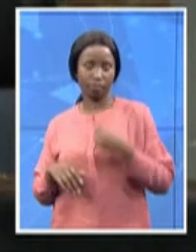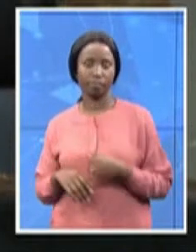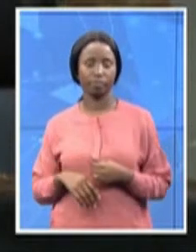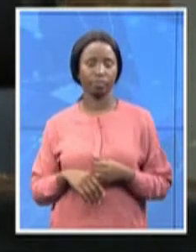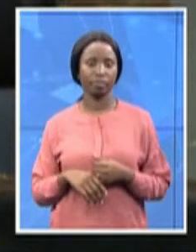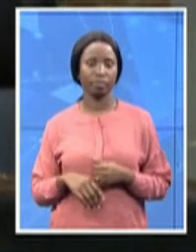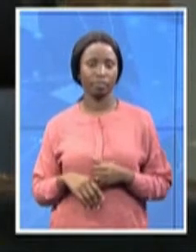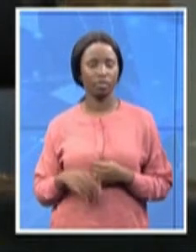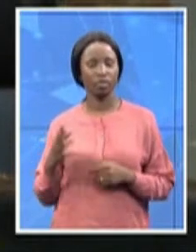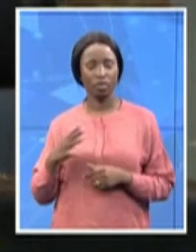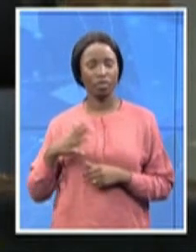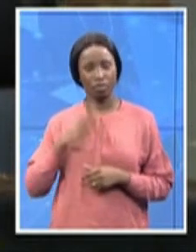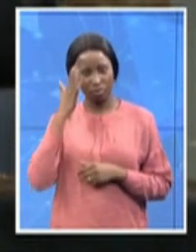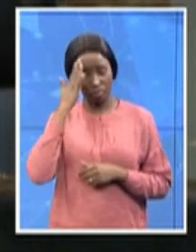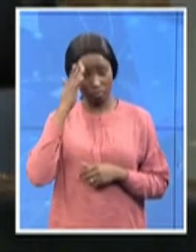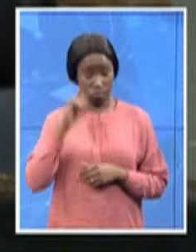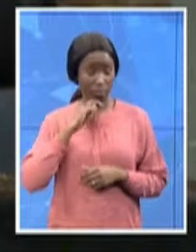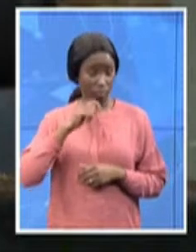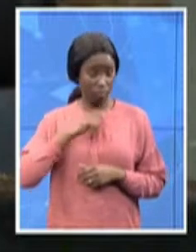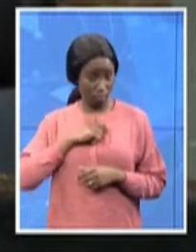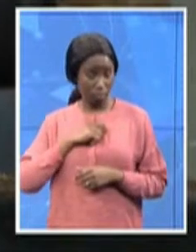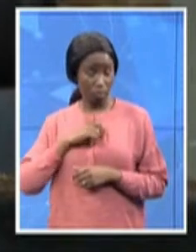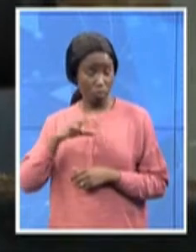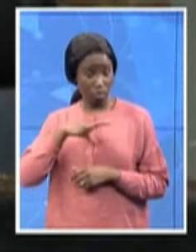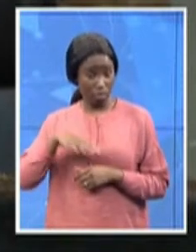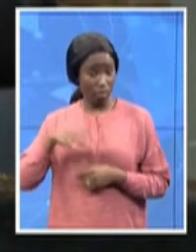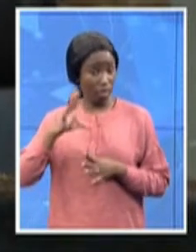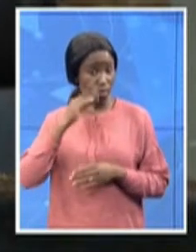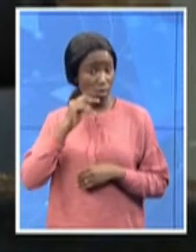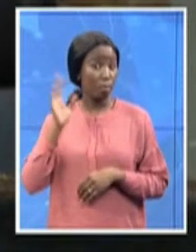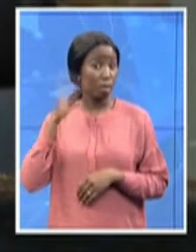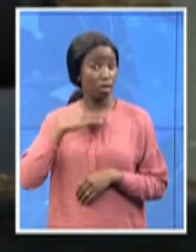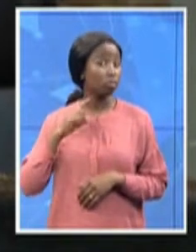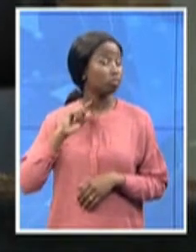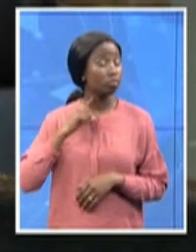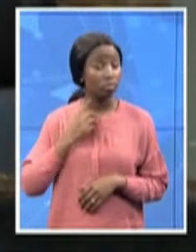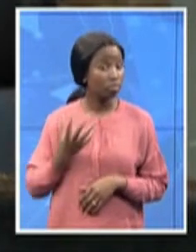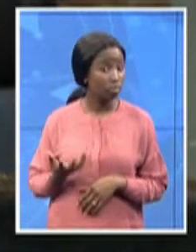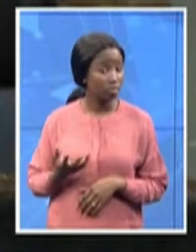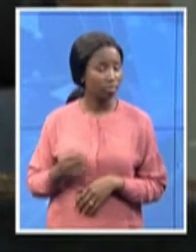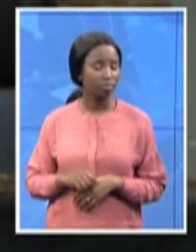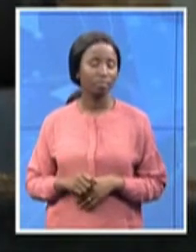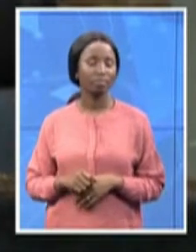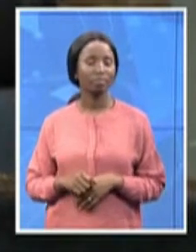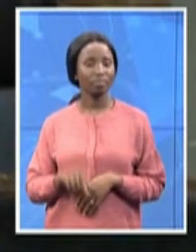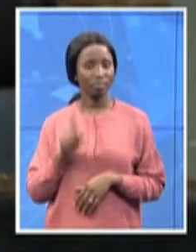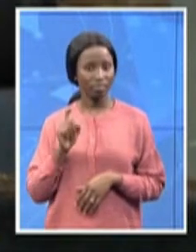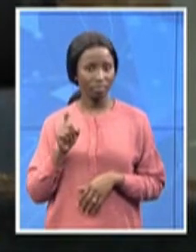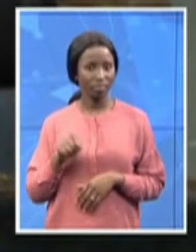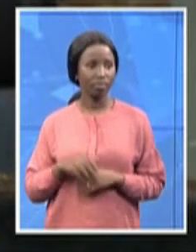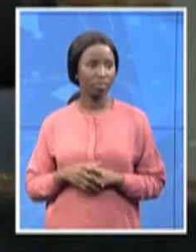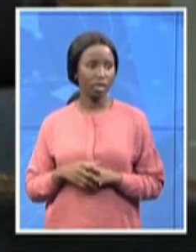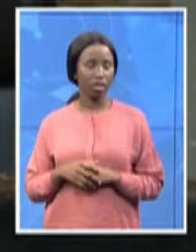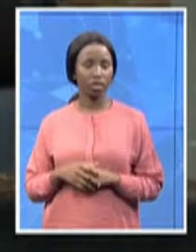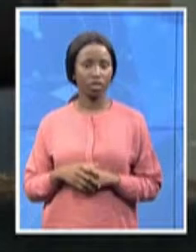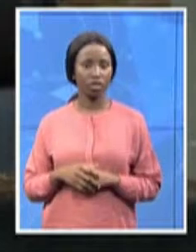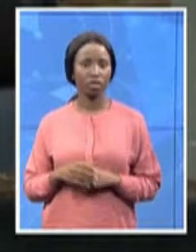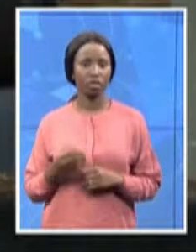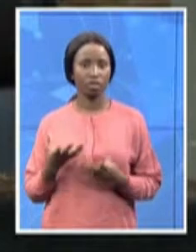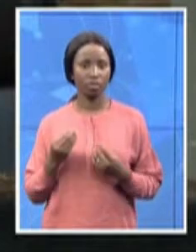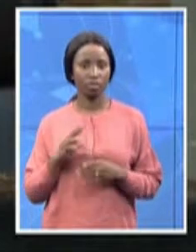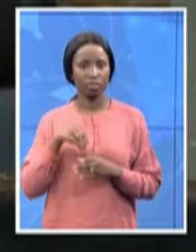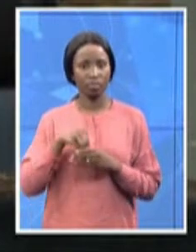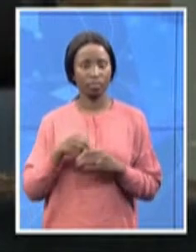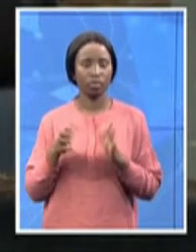Parliament. The inquiry into this issue was partly factual and partly legal. The standard for